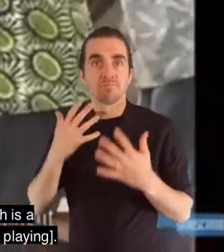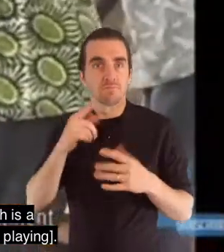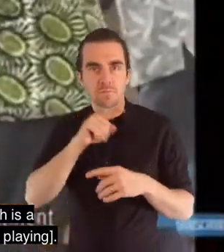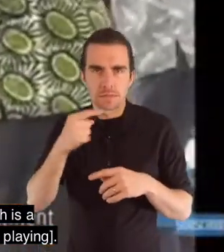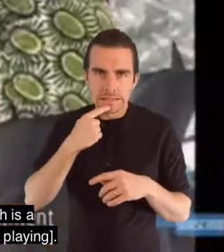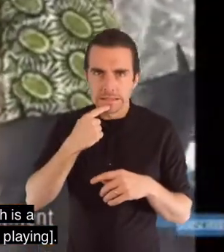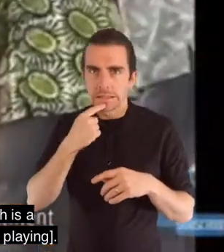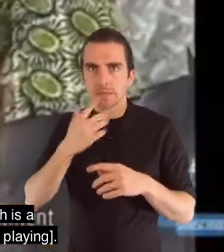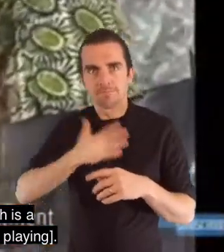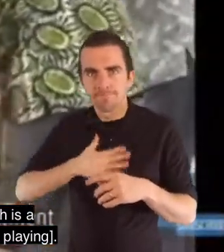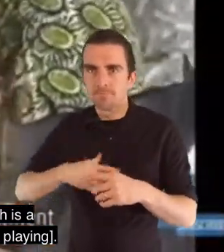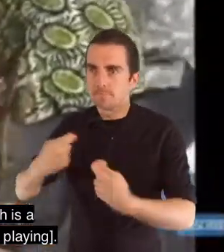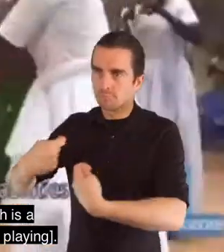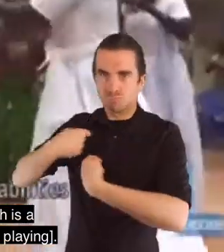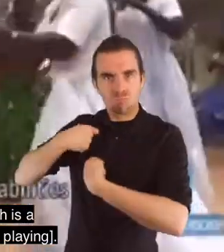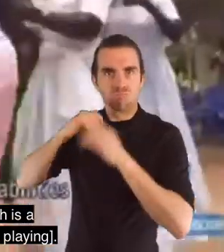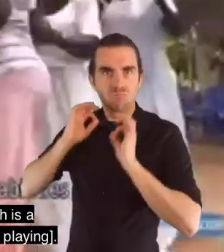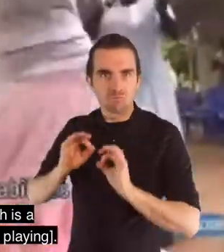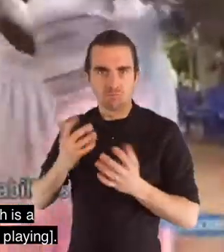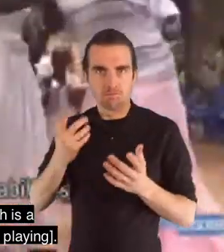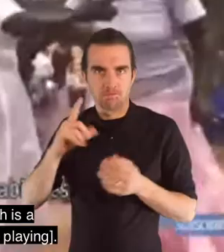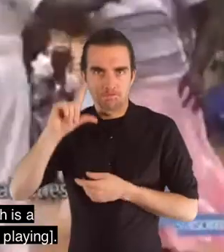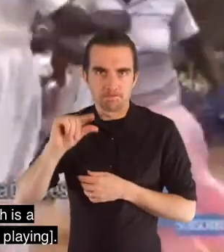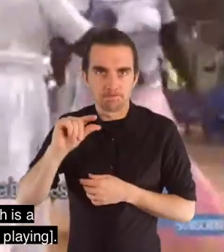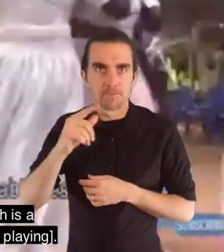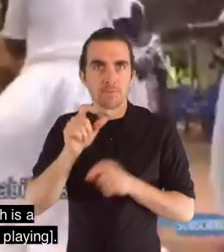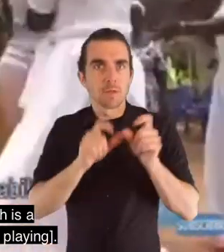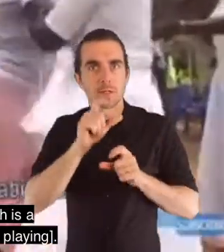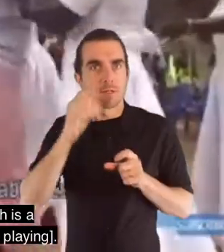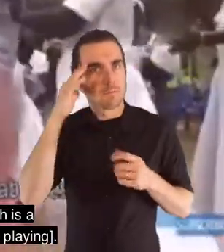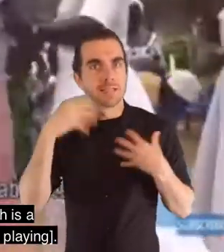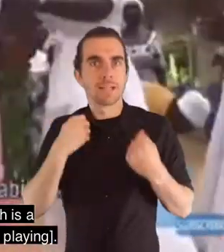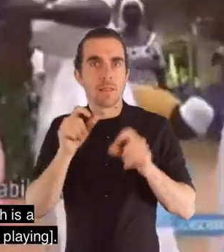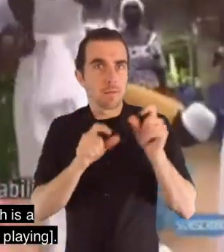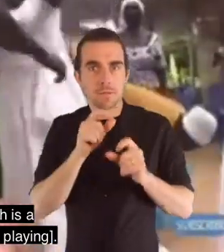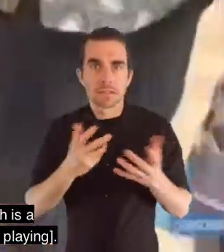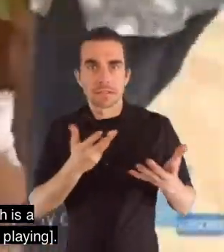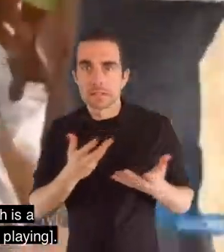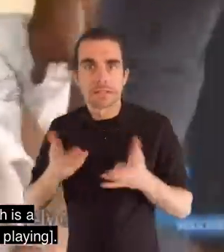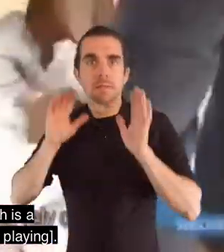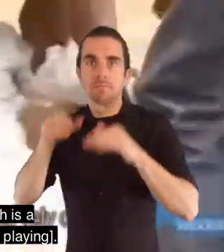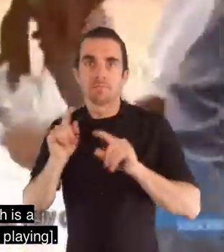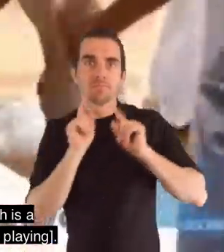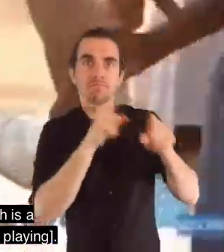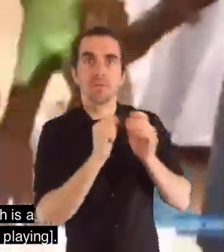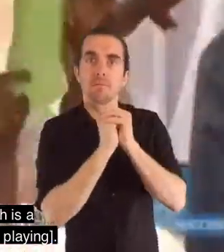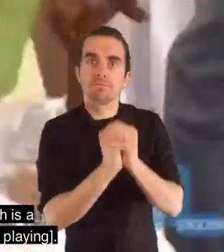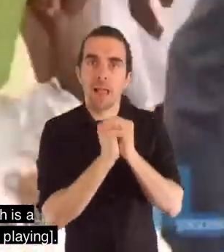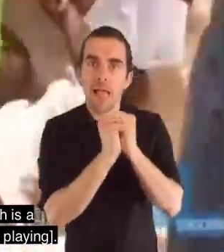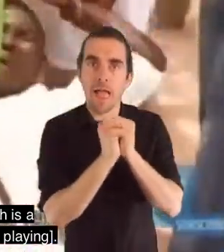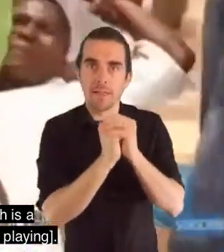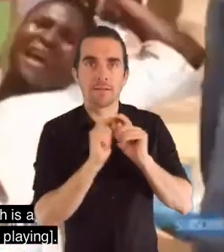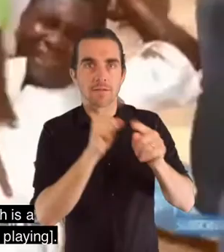With so few choices for treatment, many people with mental disabilities and their families turn to prayer camps, where